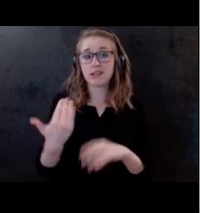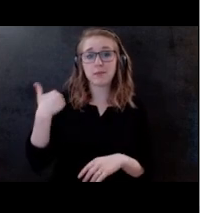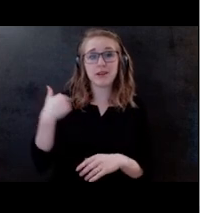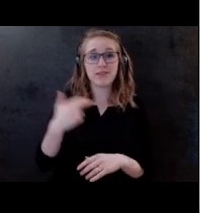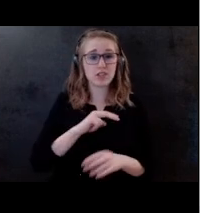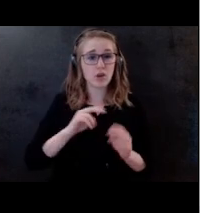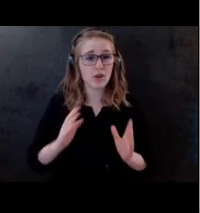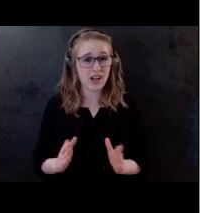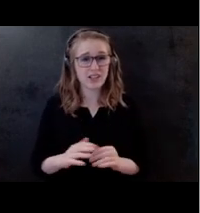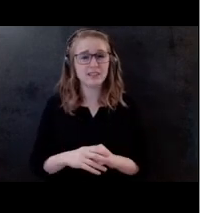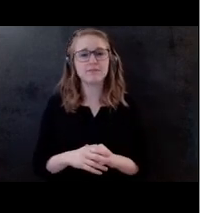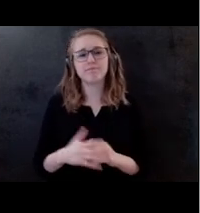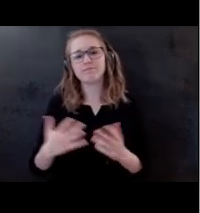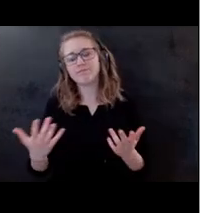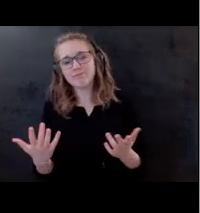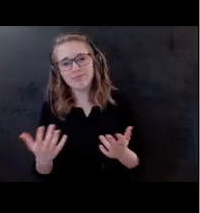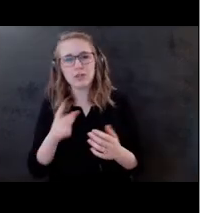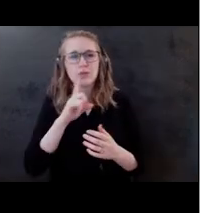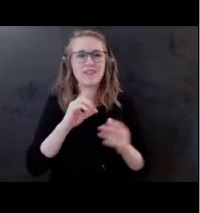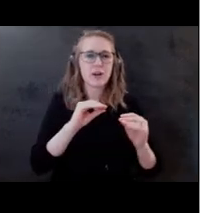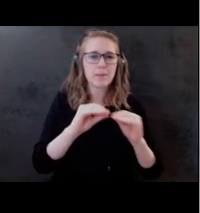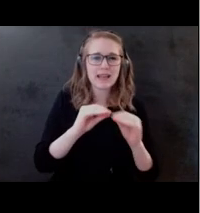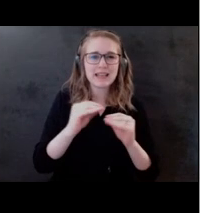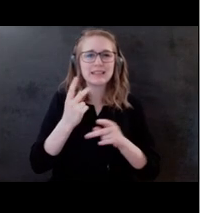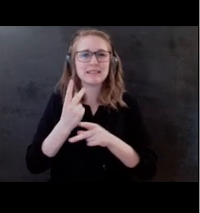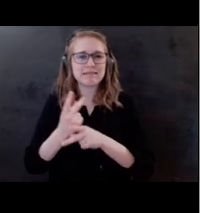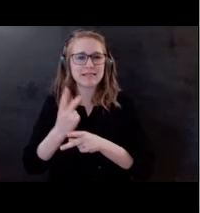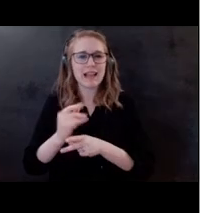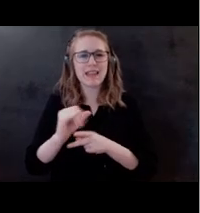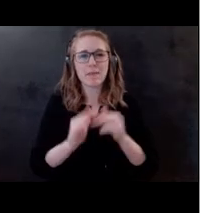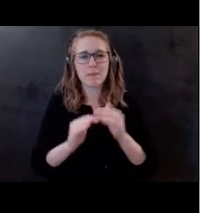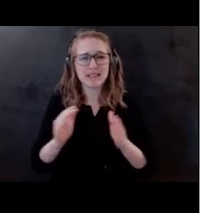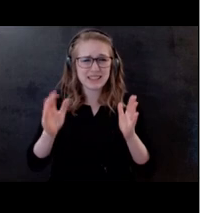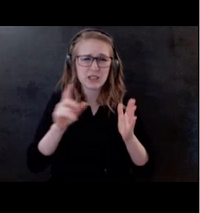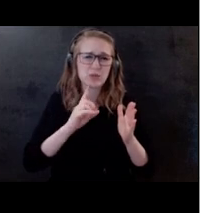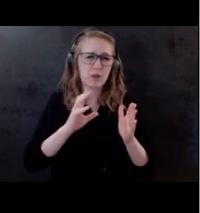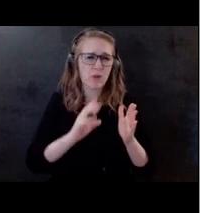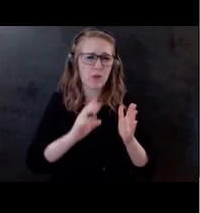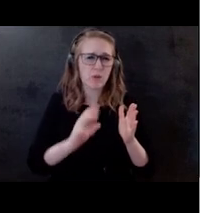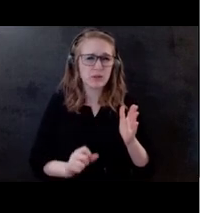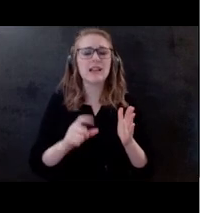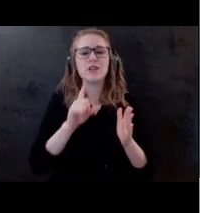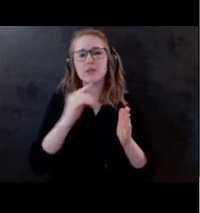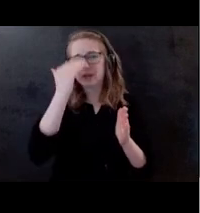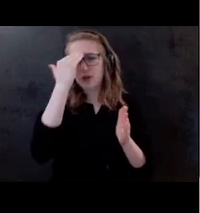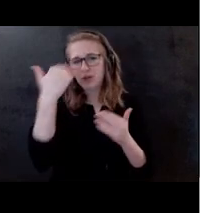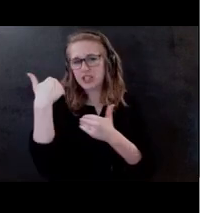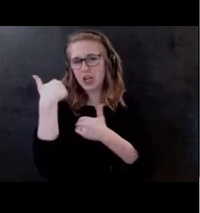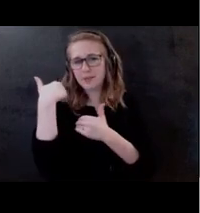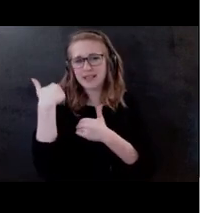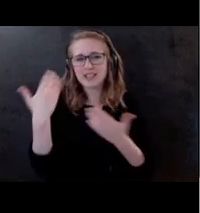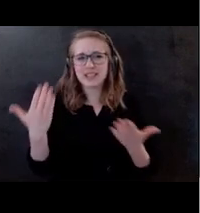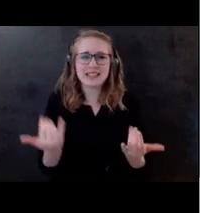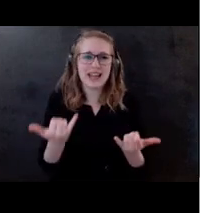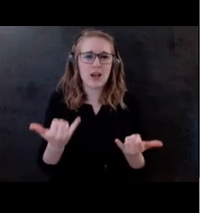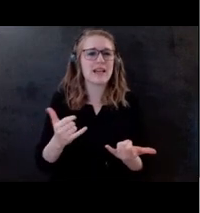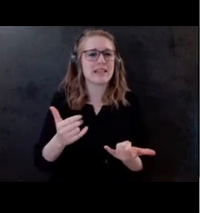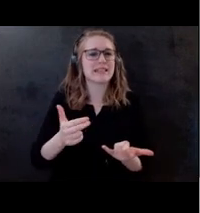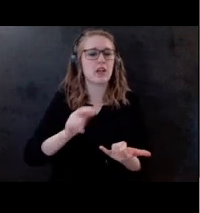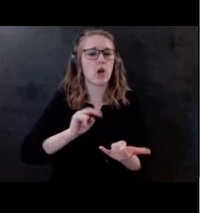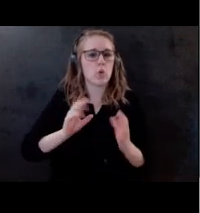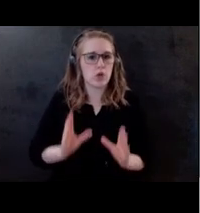just for, if anything, the maintenance and repair of that building. The building is older. And we know there's obligations that we have as a landlord to do so.